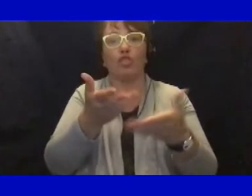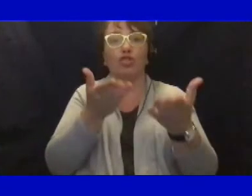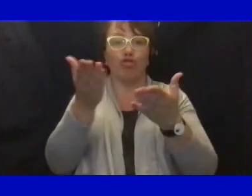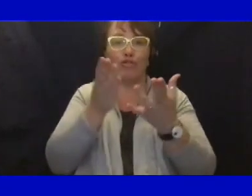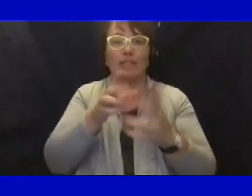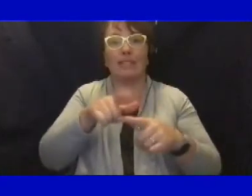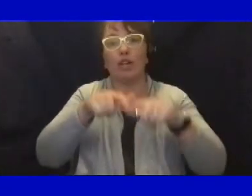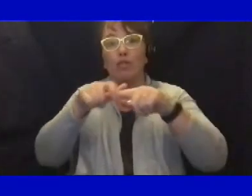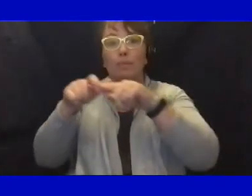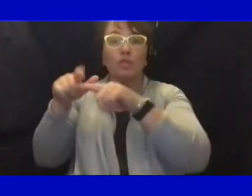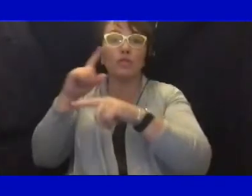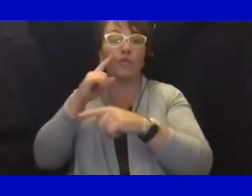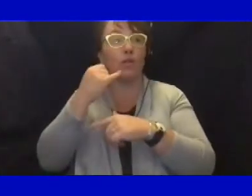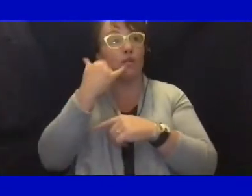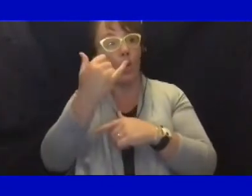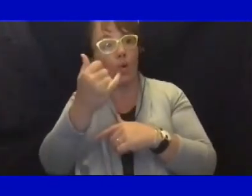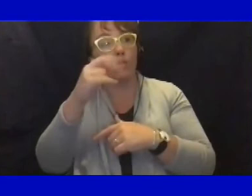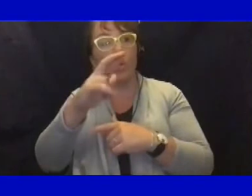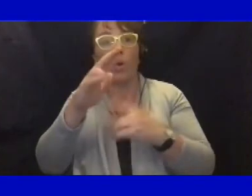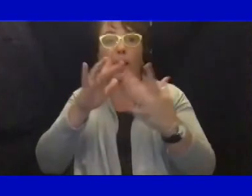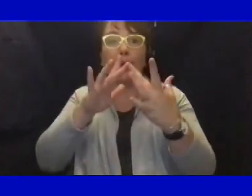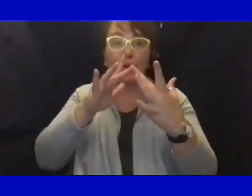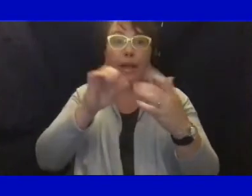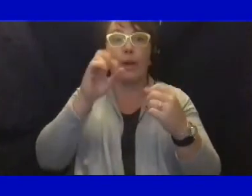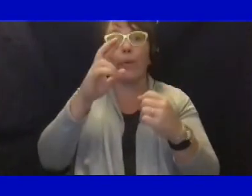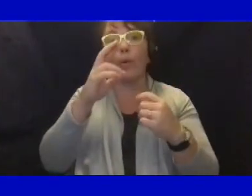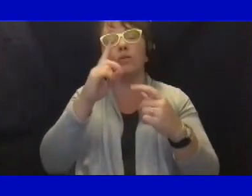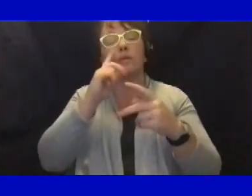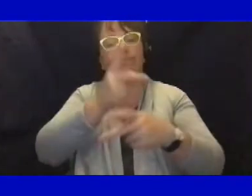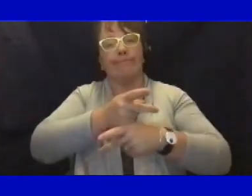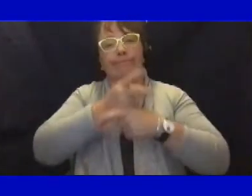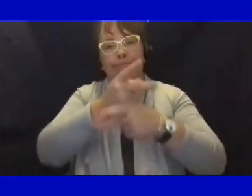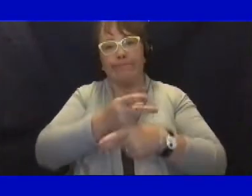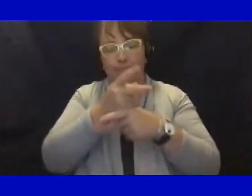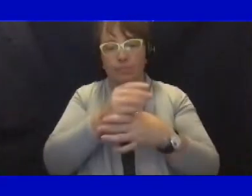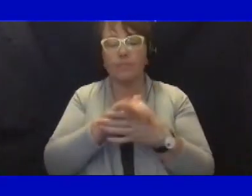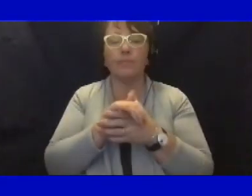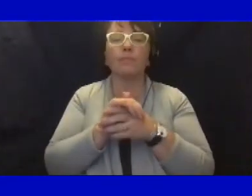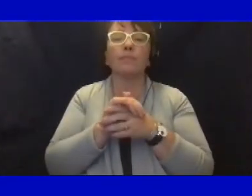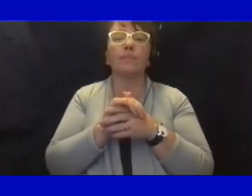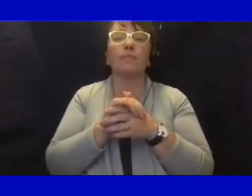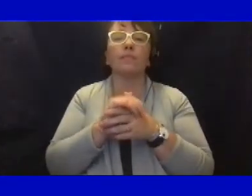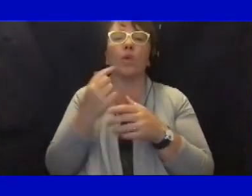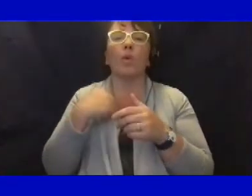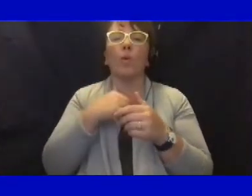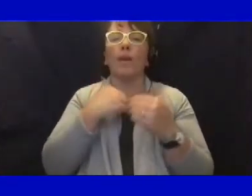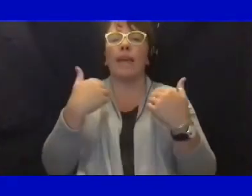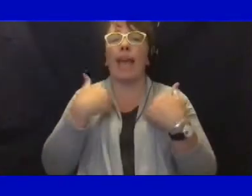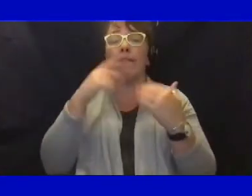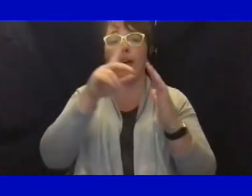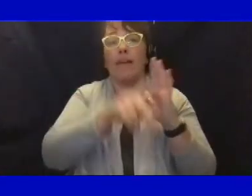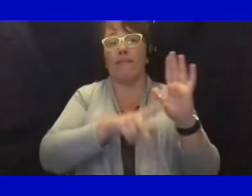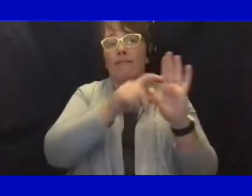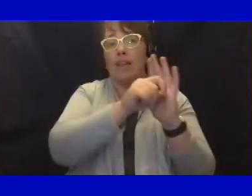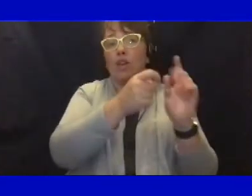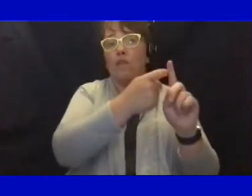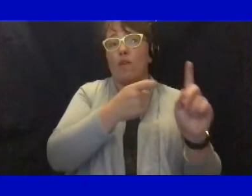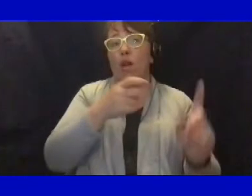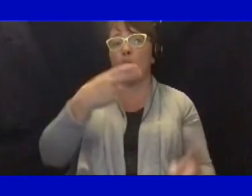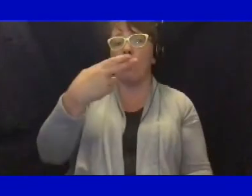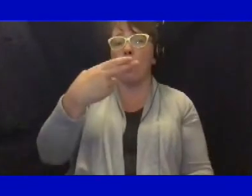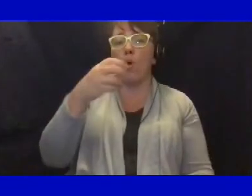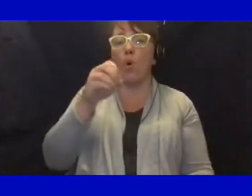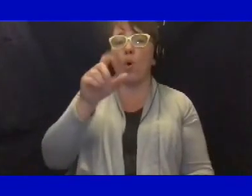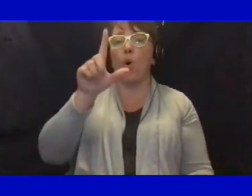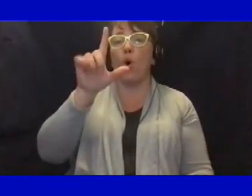Actually, what I would do right now is we put together a video of some segments from the Holy Fire. And so we want to show this video